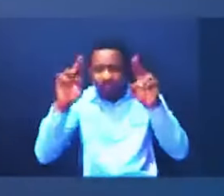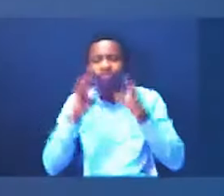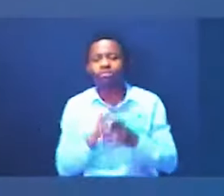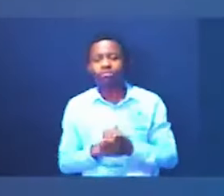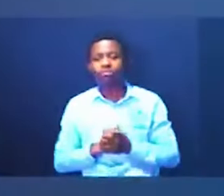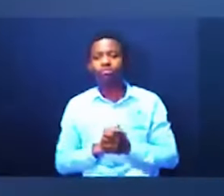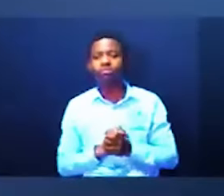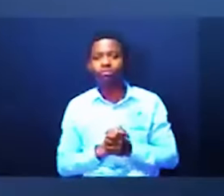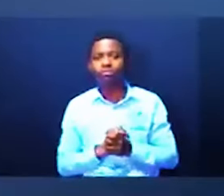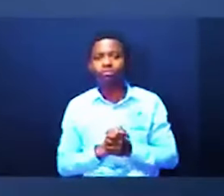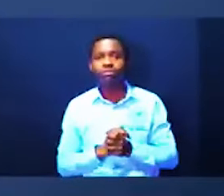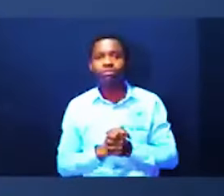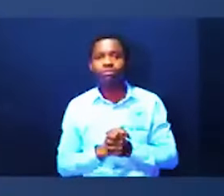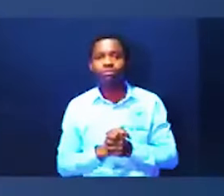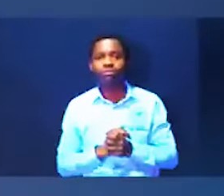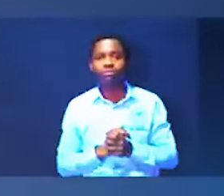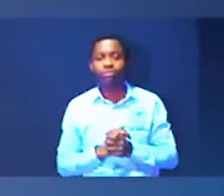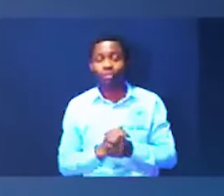When you start